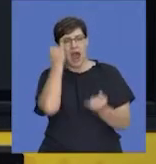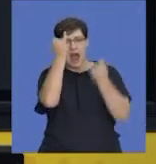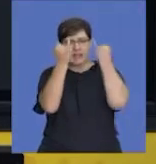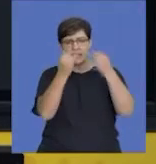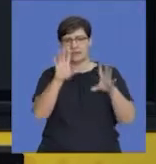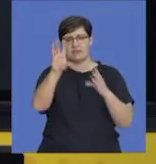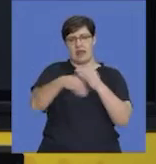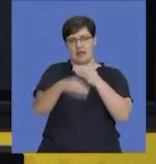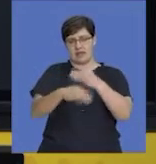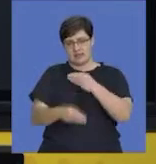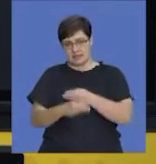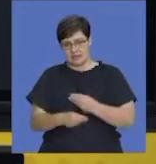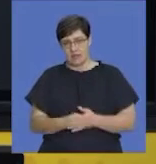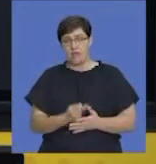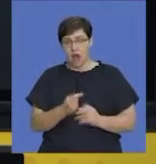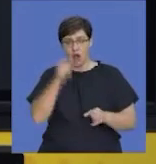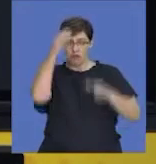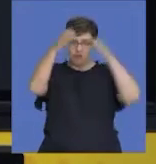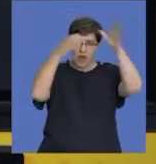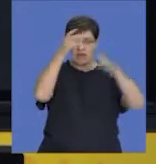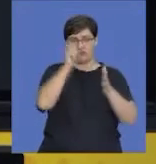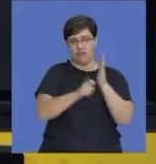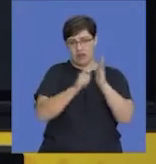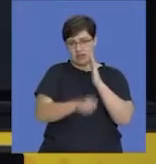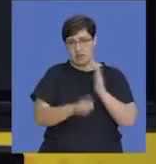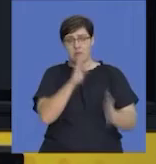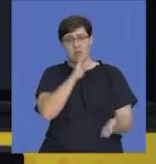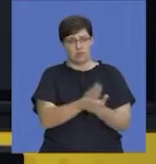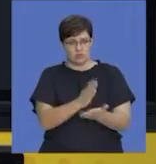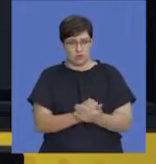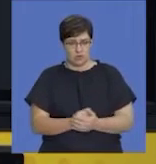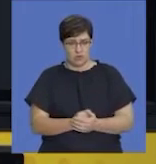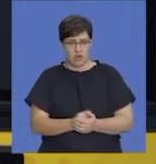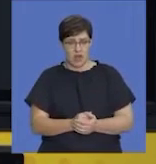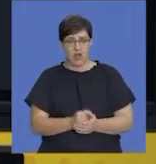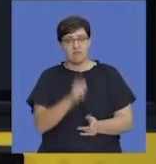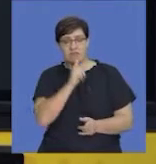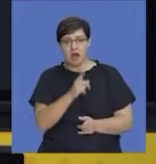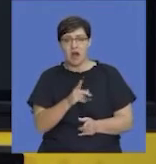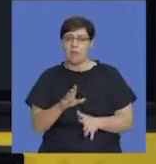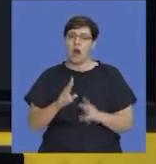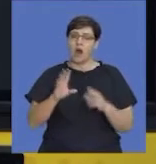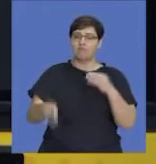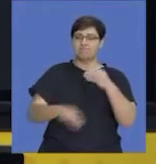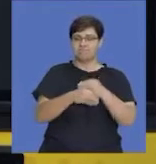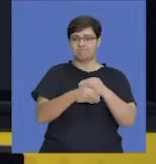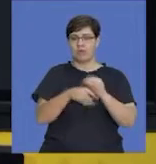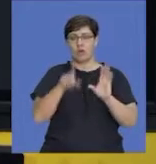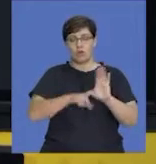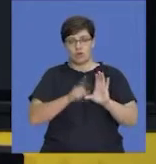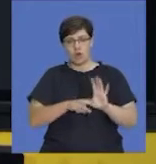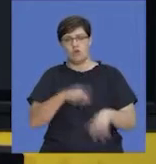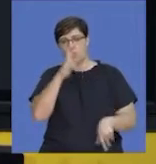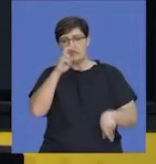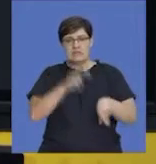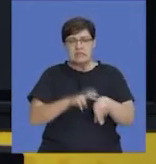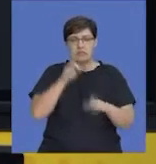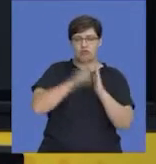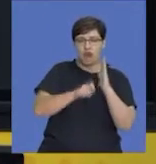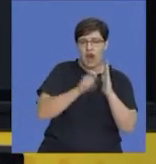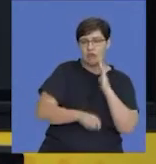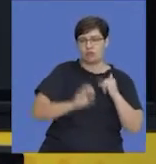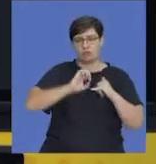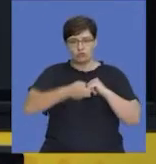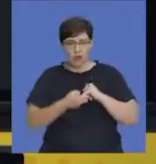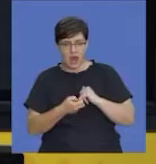include ideas. Remember, this is creative writing, guys. You must make sure when you go on and take a quotation that you want to attempt and